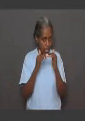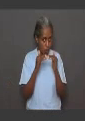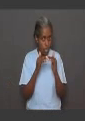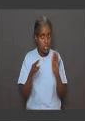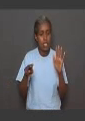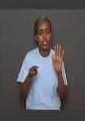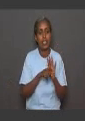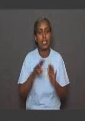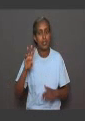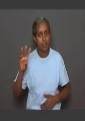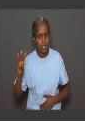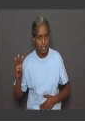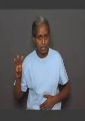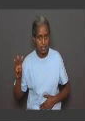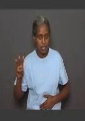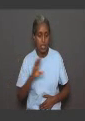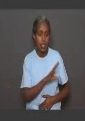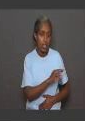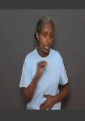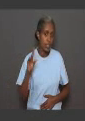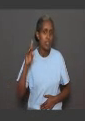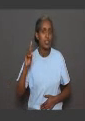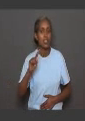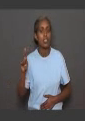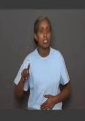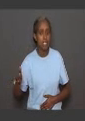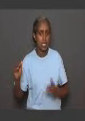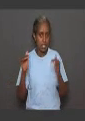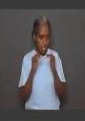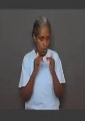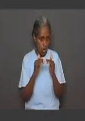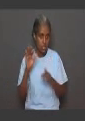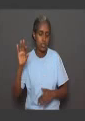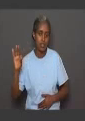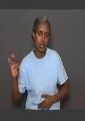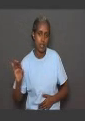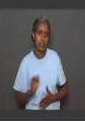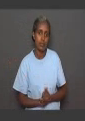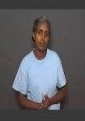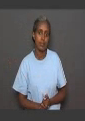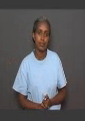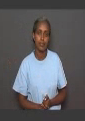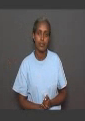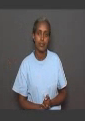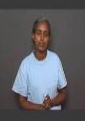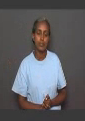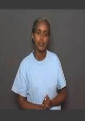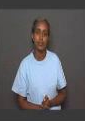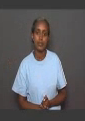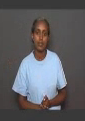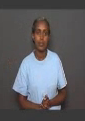dy equals -6 and dz equals 9.